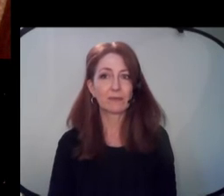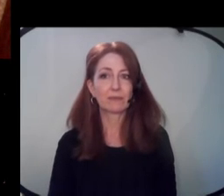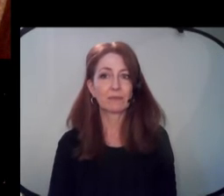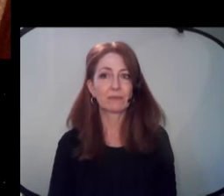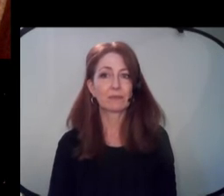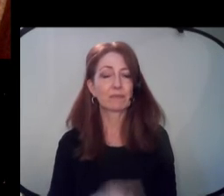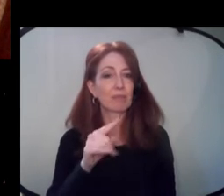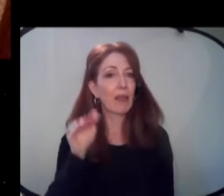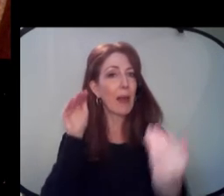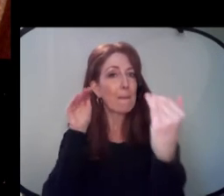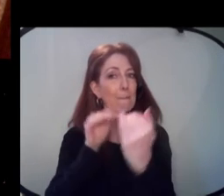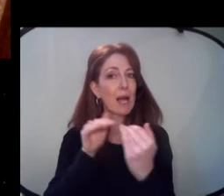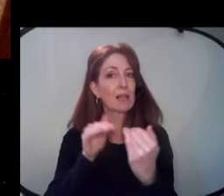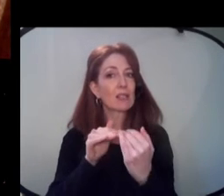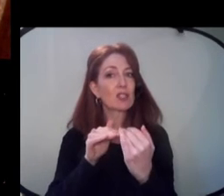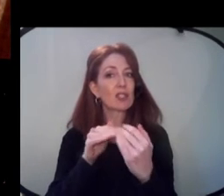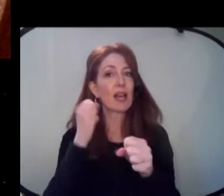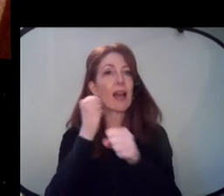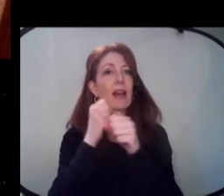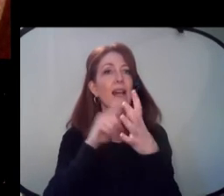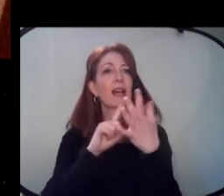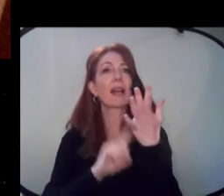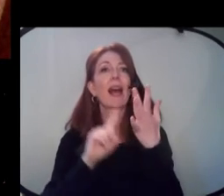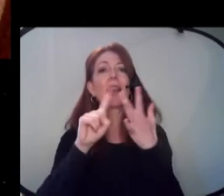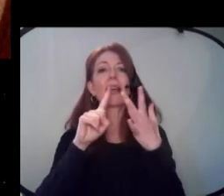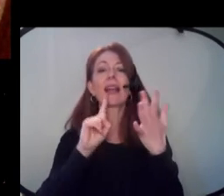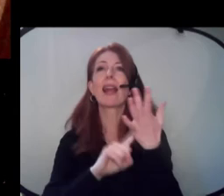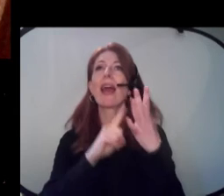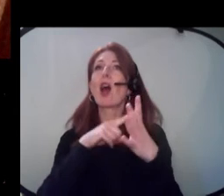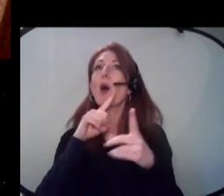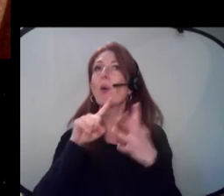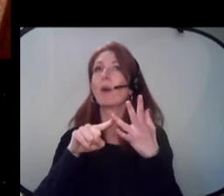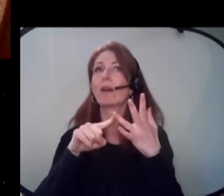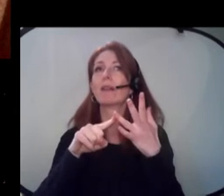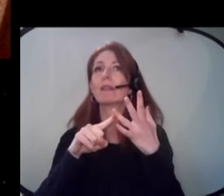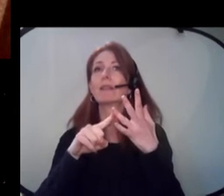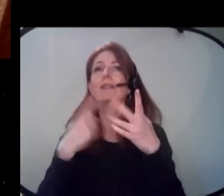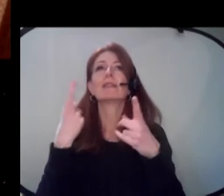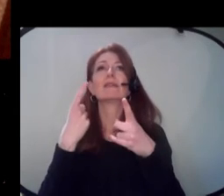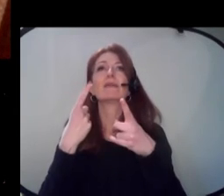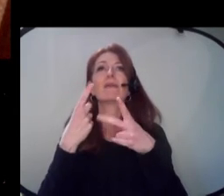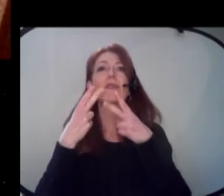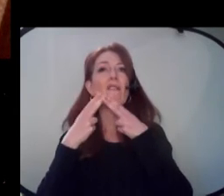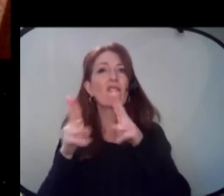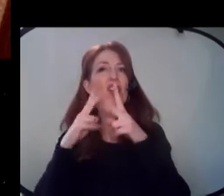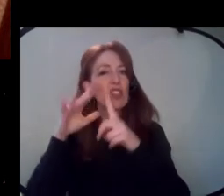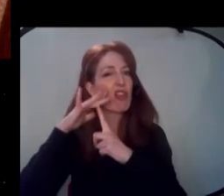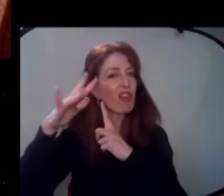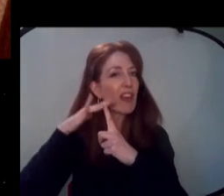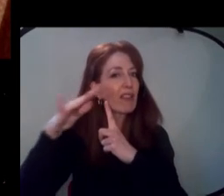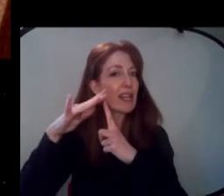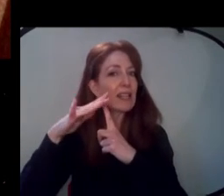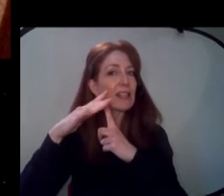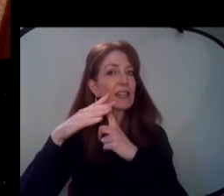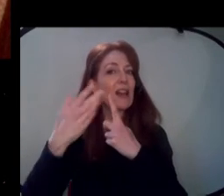matches her friend Galileo's theory of the parabolic projection of liquids like this. So that may be a nod to her friendship